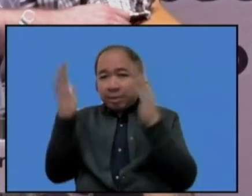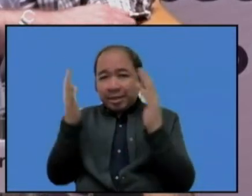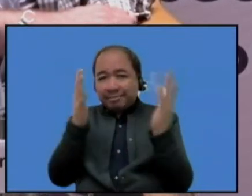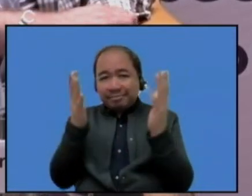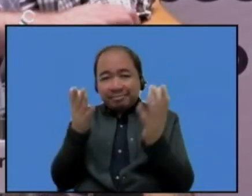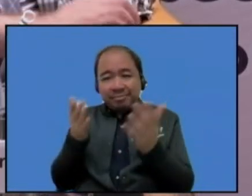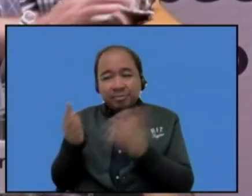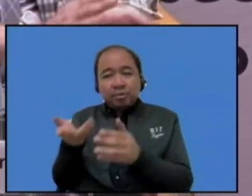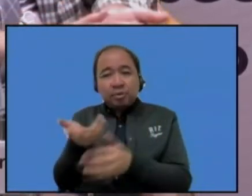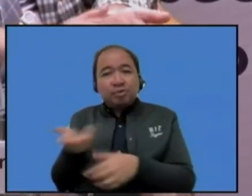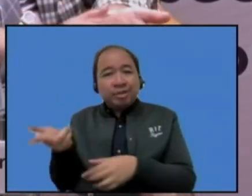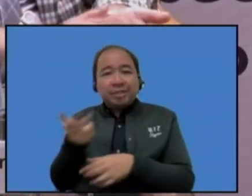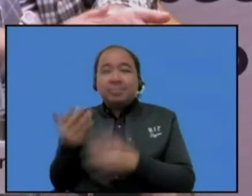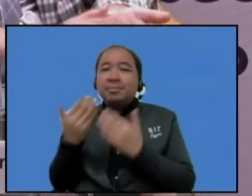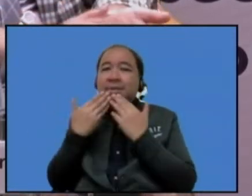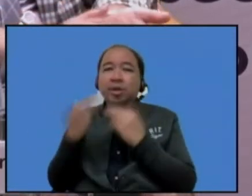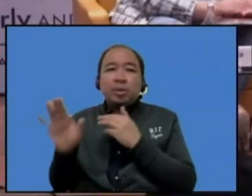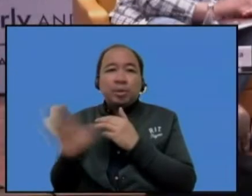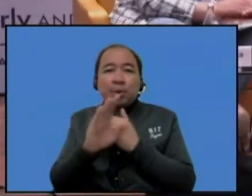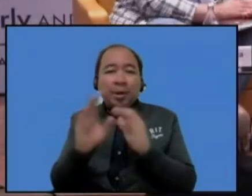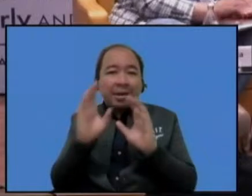panelists, and thank you all for your attention.